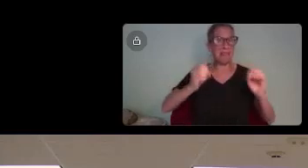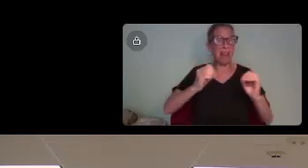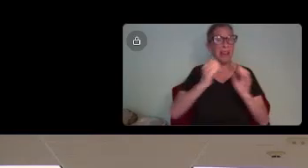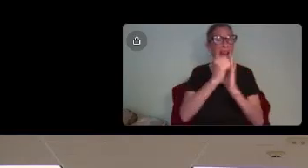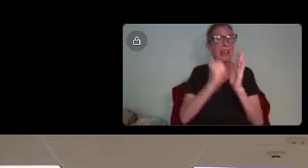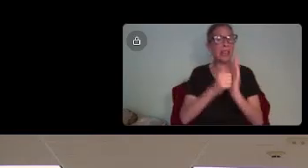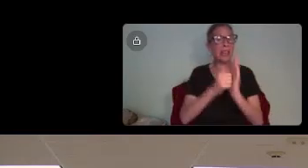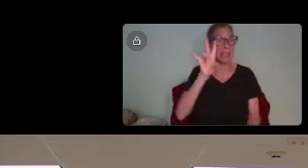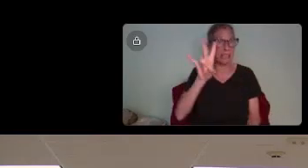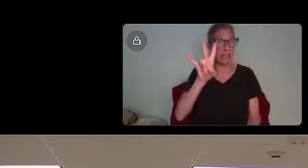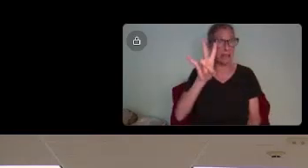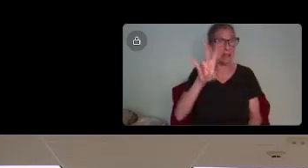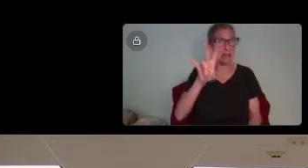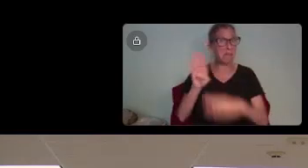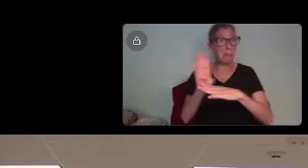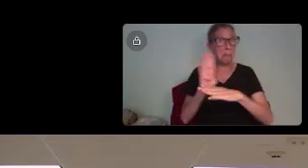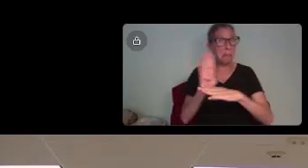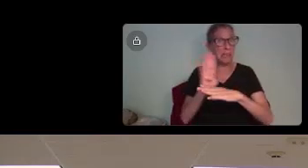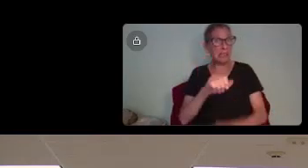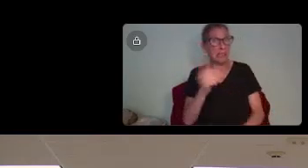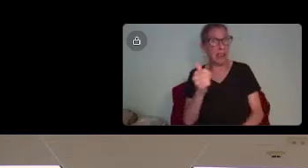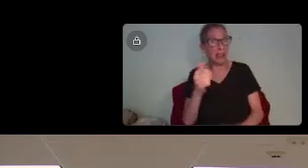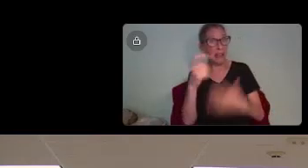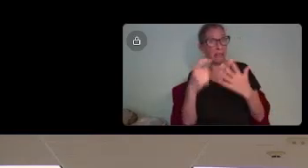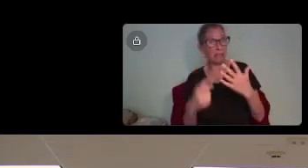is there any other business, board members?